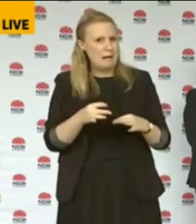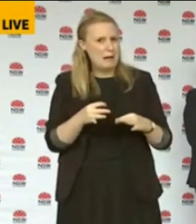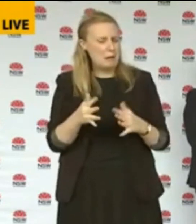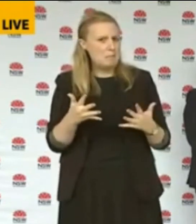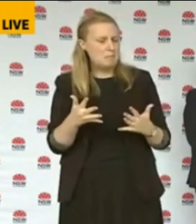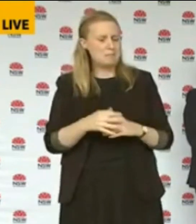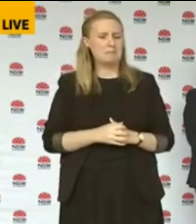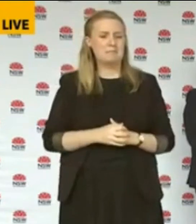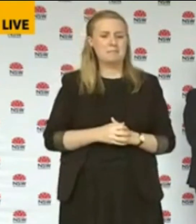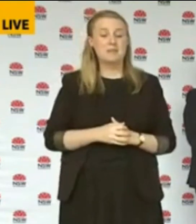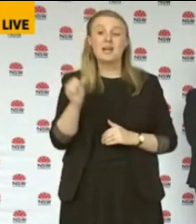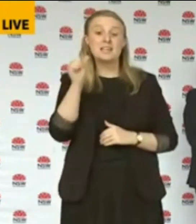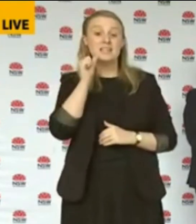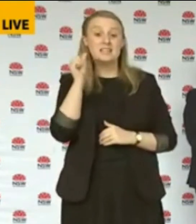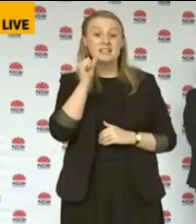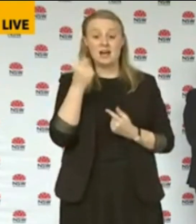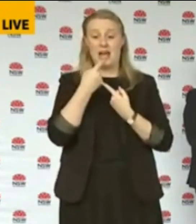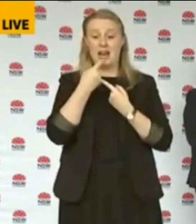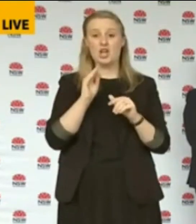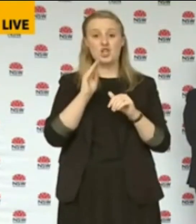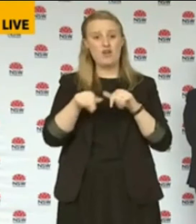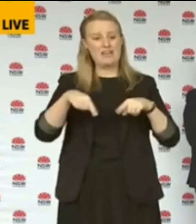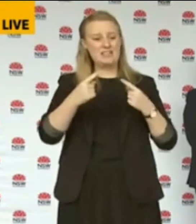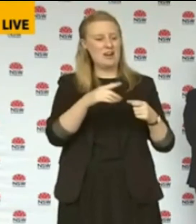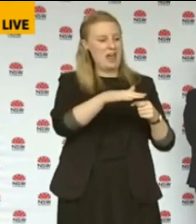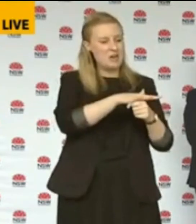suburbs where people, if they work or they live,